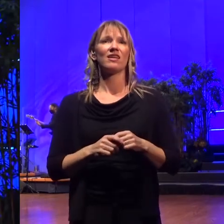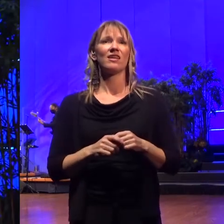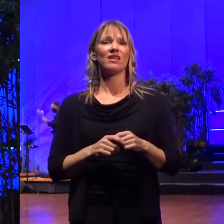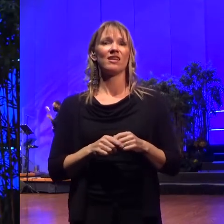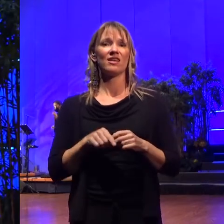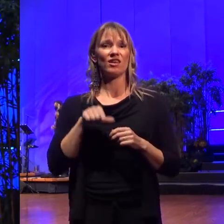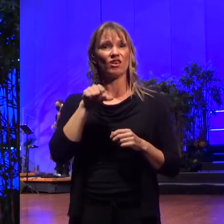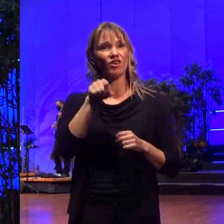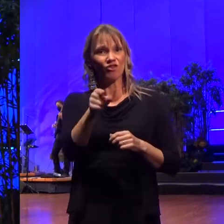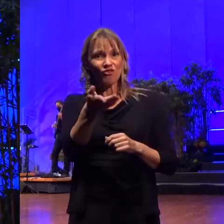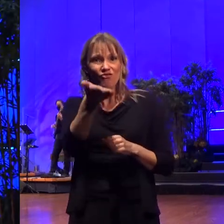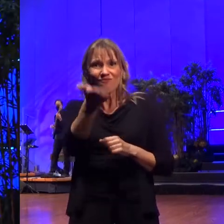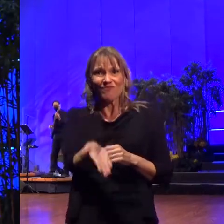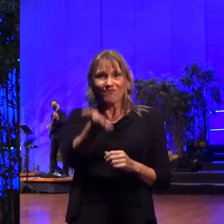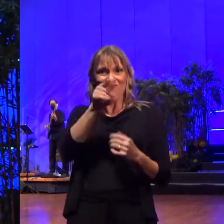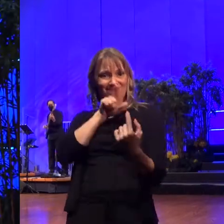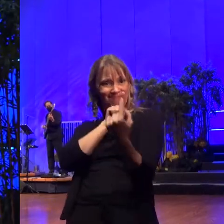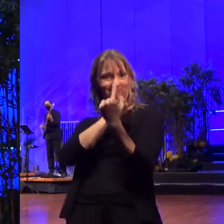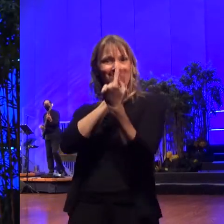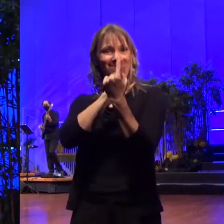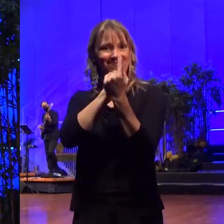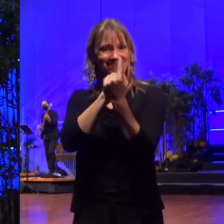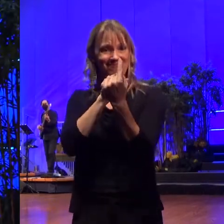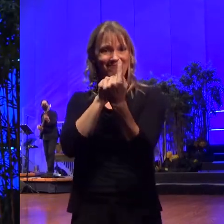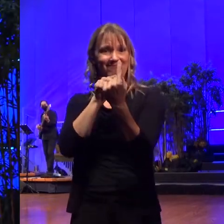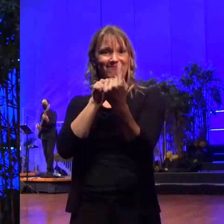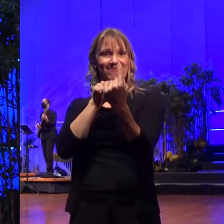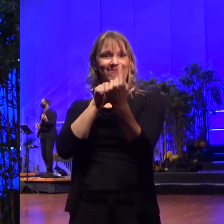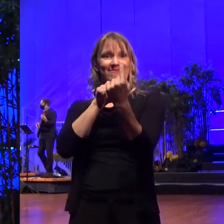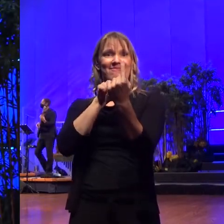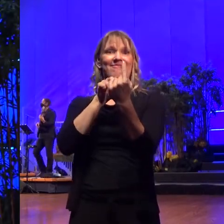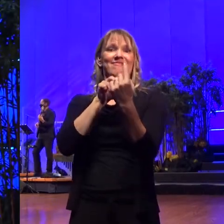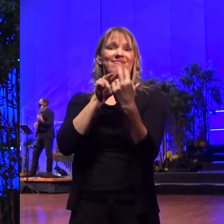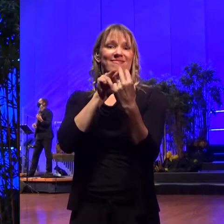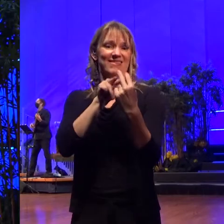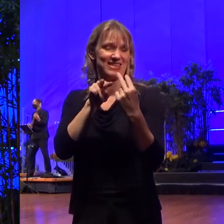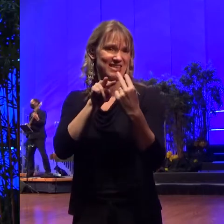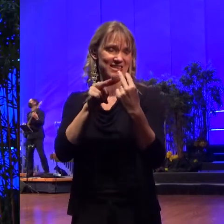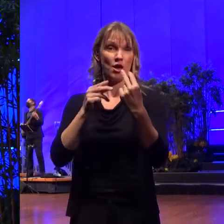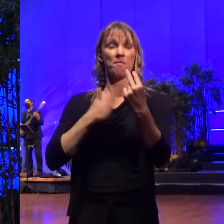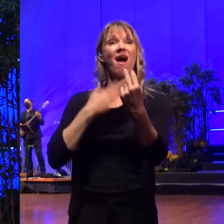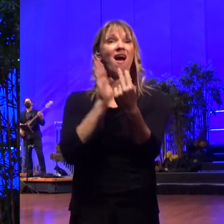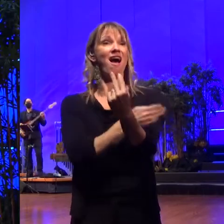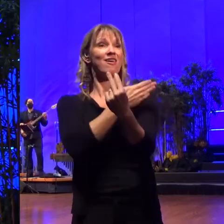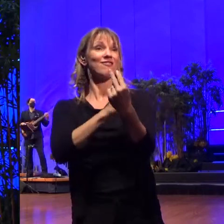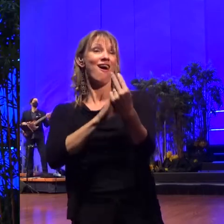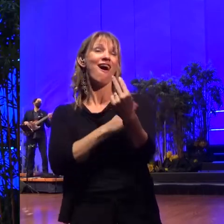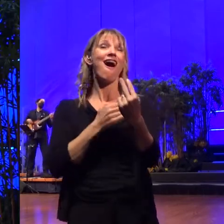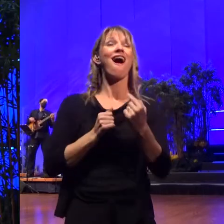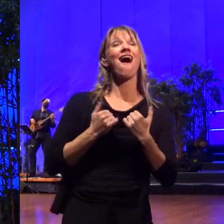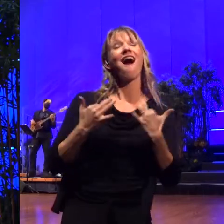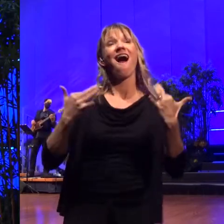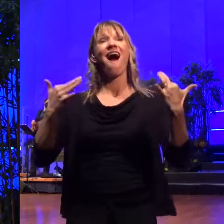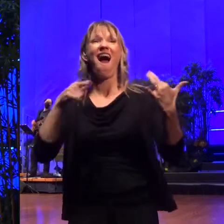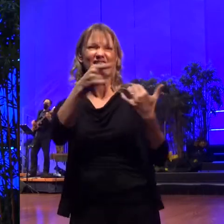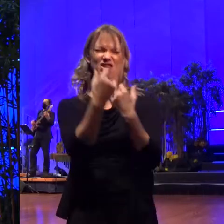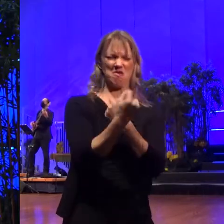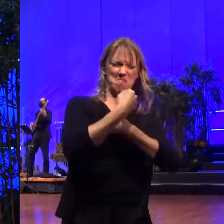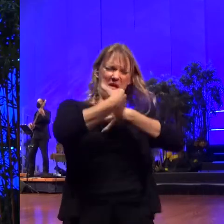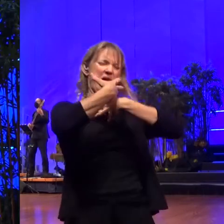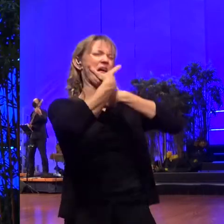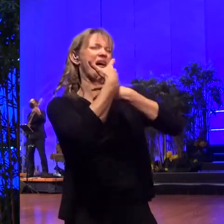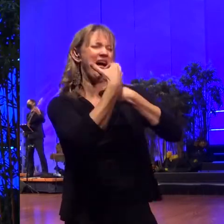You're standing right in front of me, screaming over my